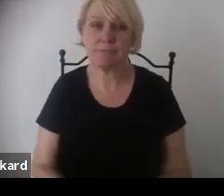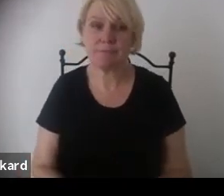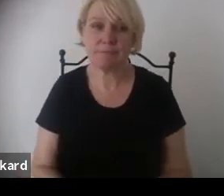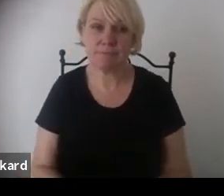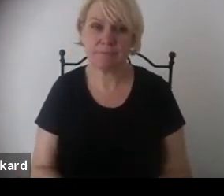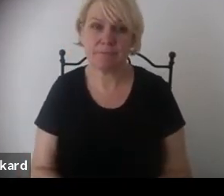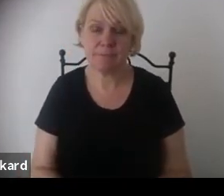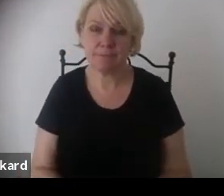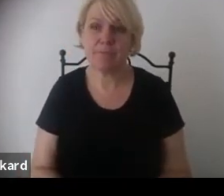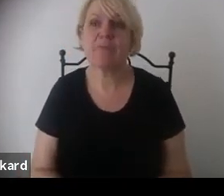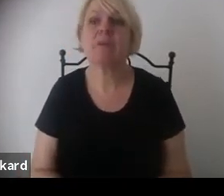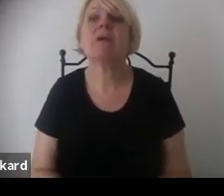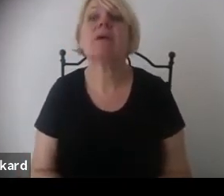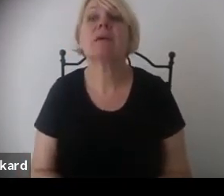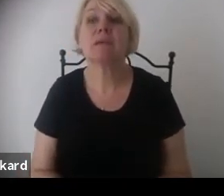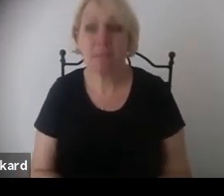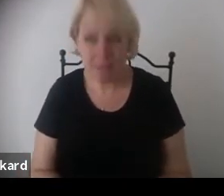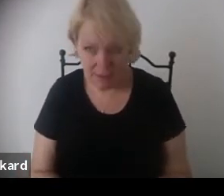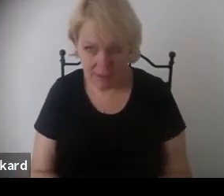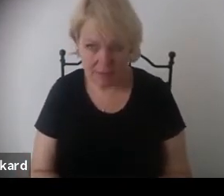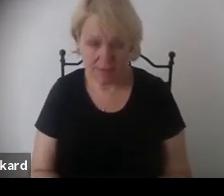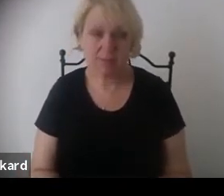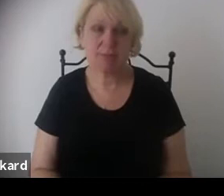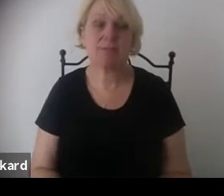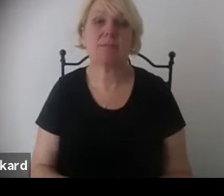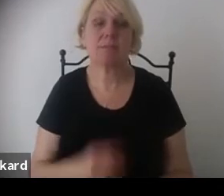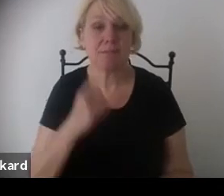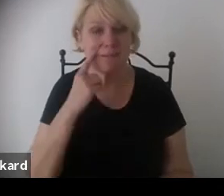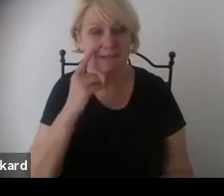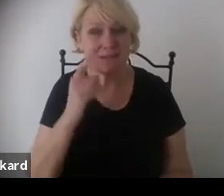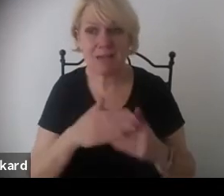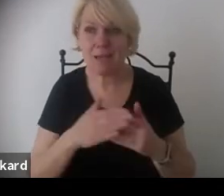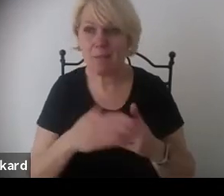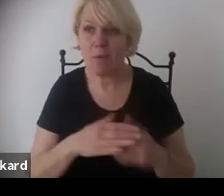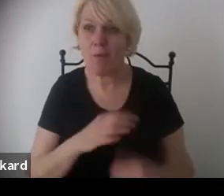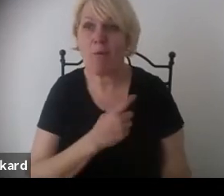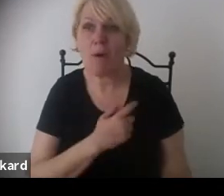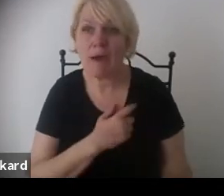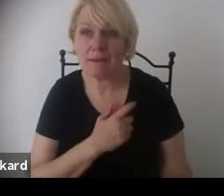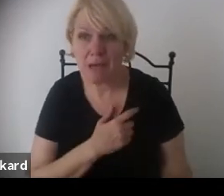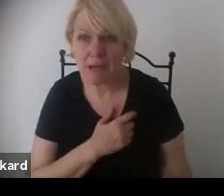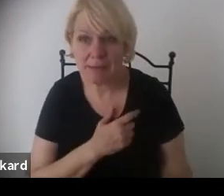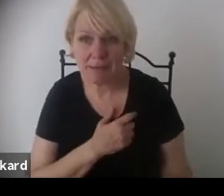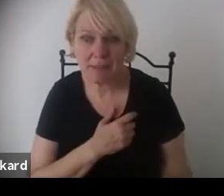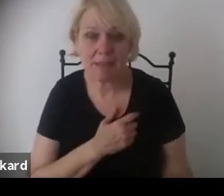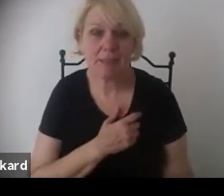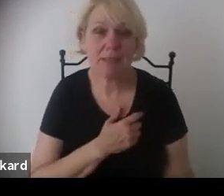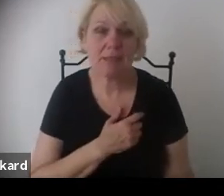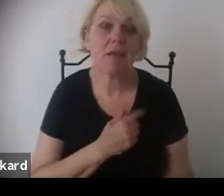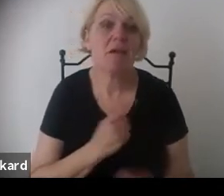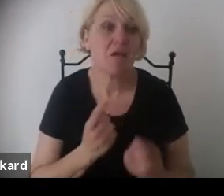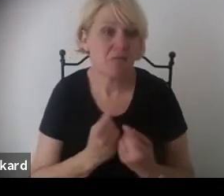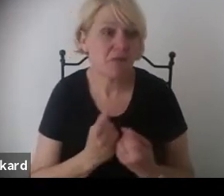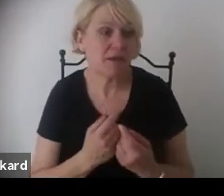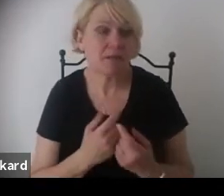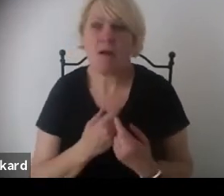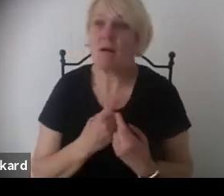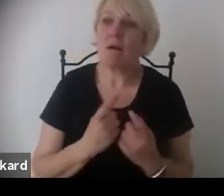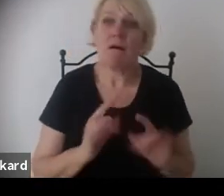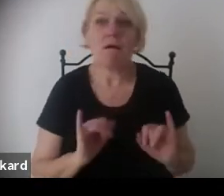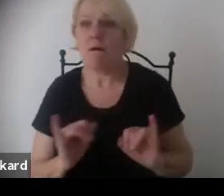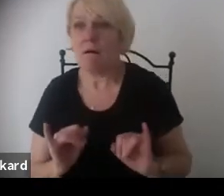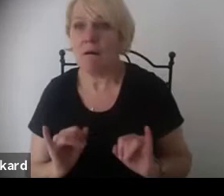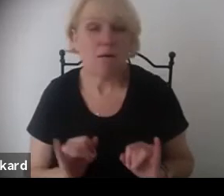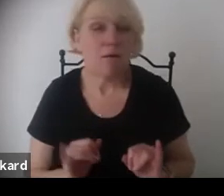an increase in anxiety, and understandably as well. Things have been very frightening for people over the last